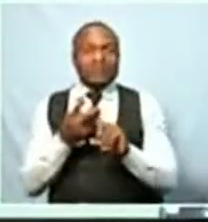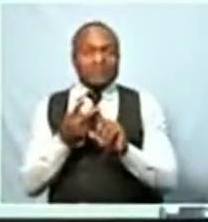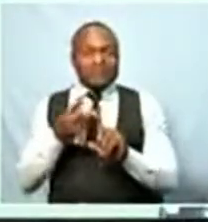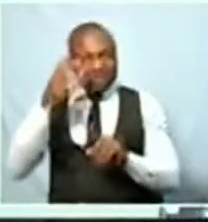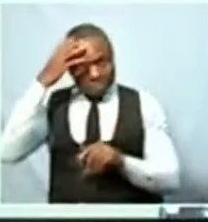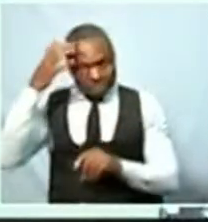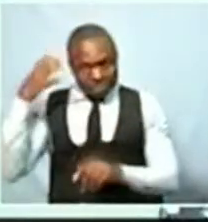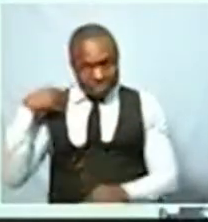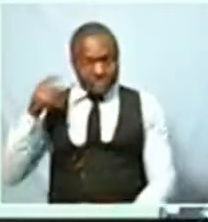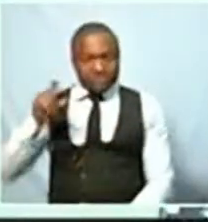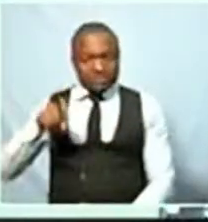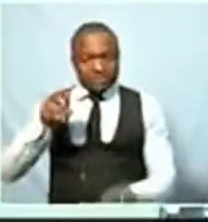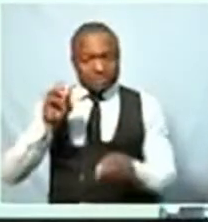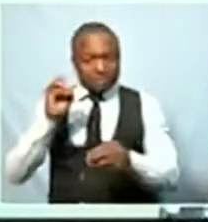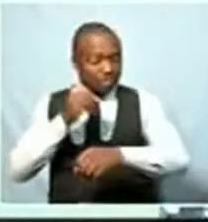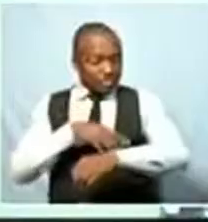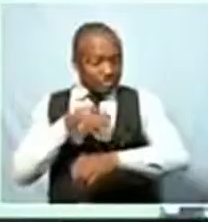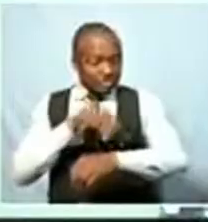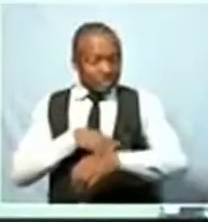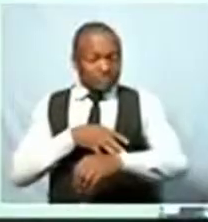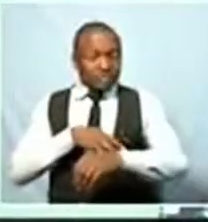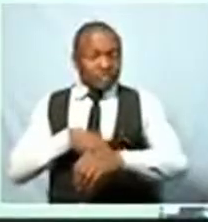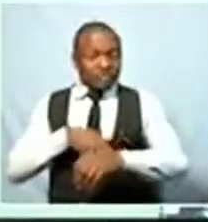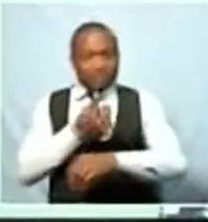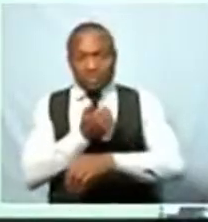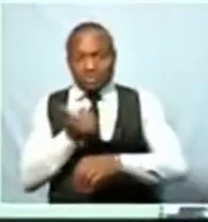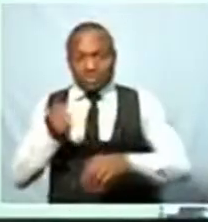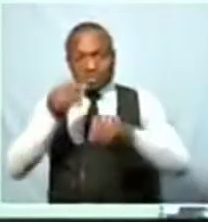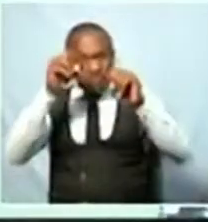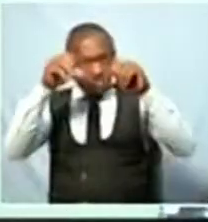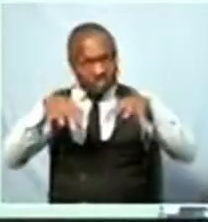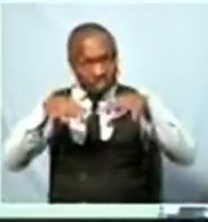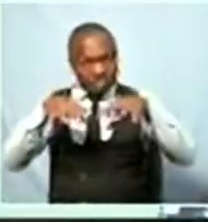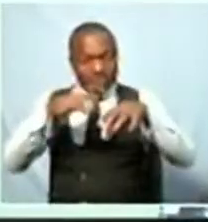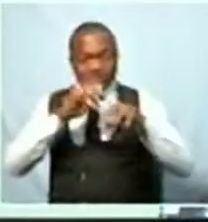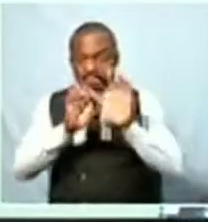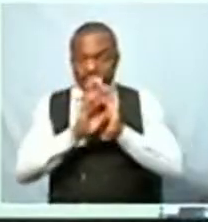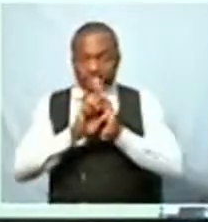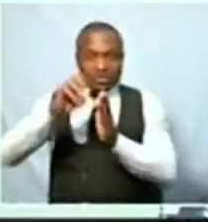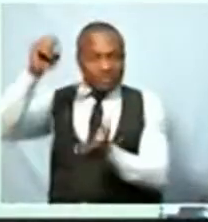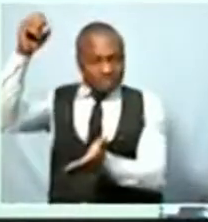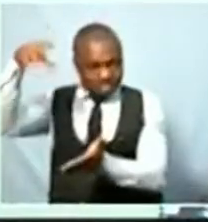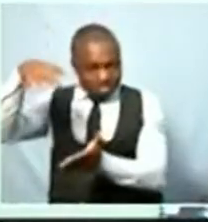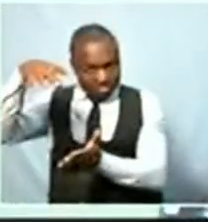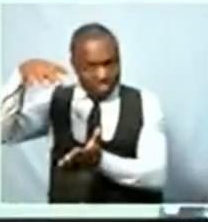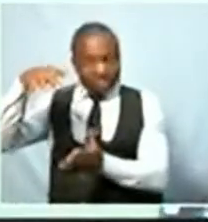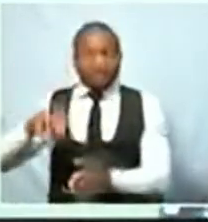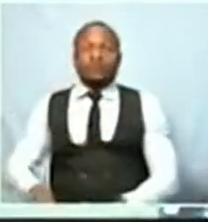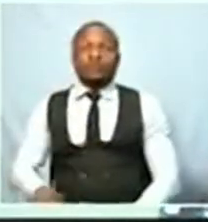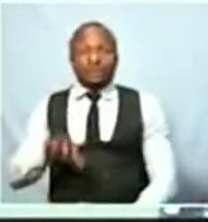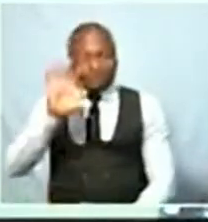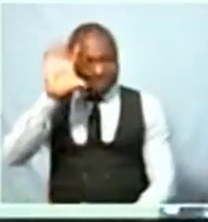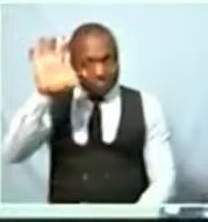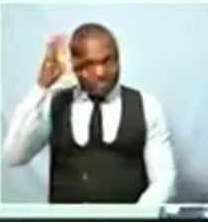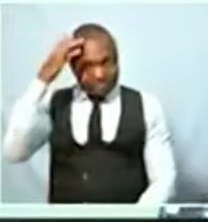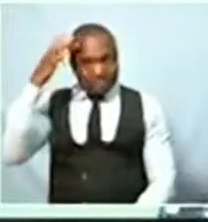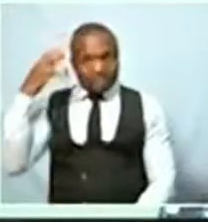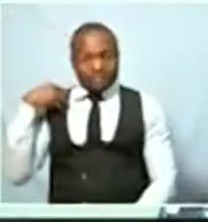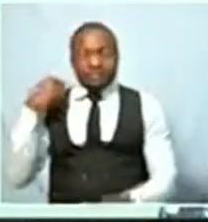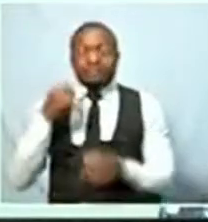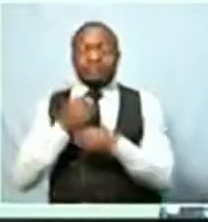office requires investment in alternative power sources such as solar systems, particularly the provincial offices, to